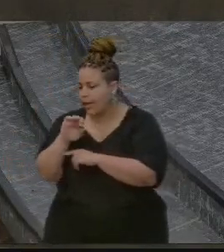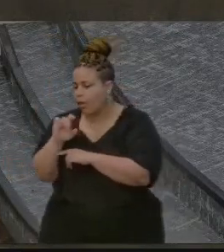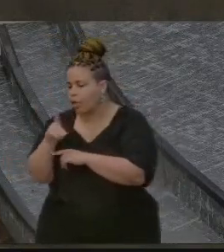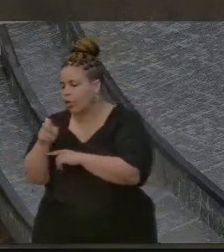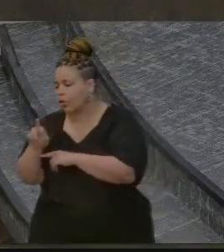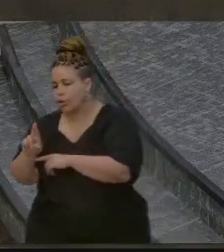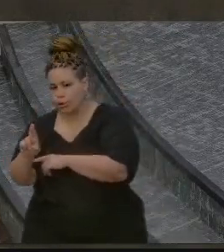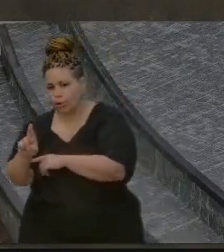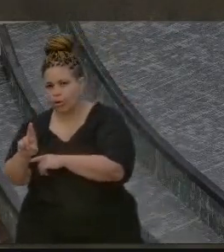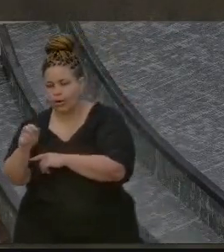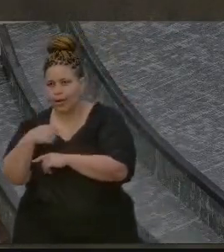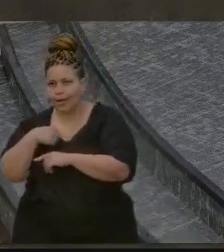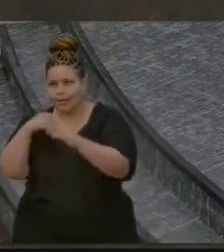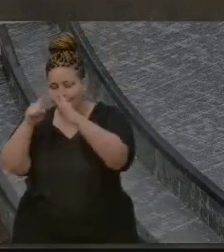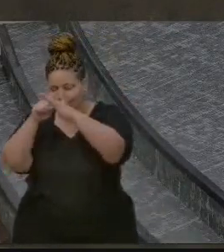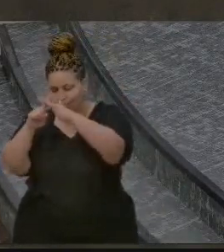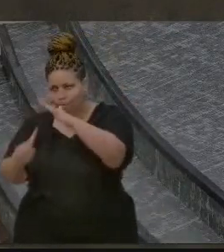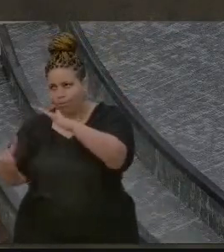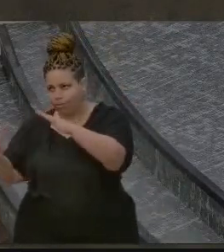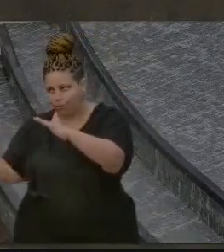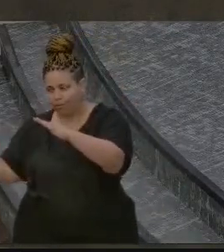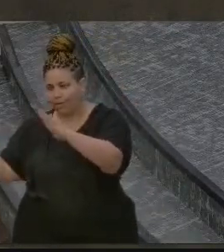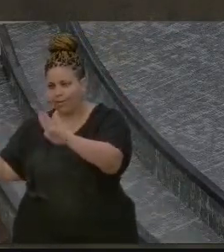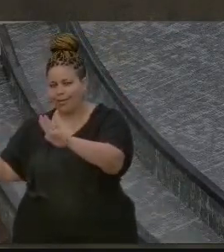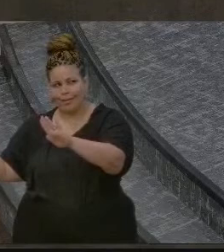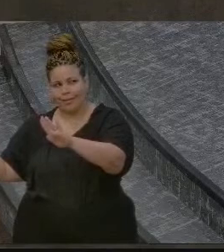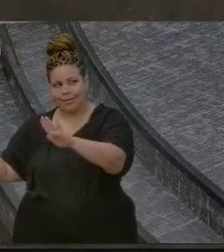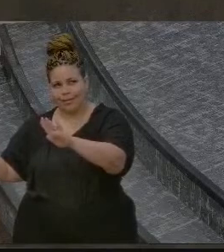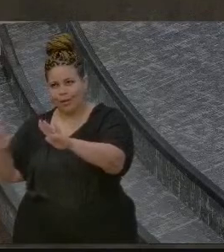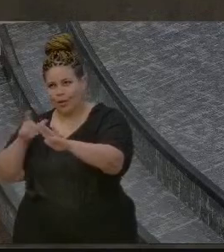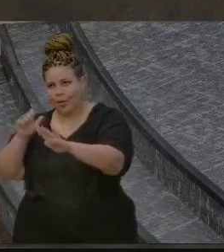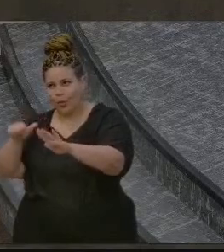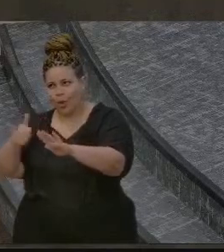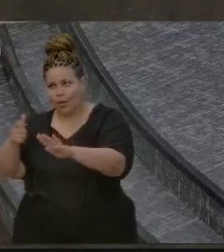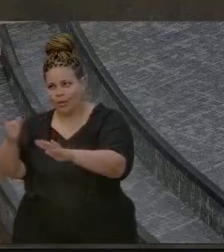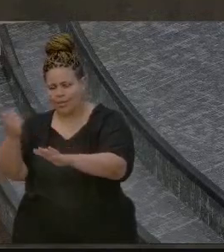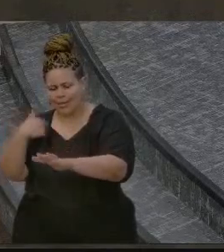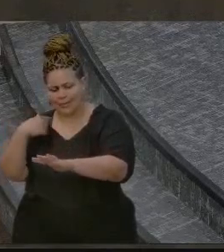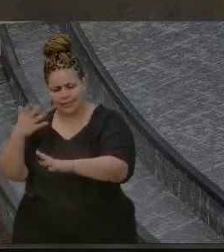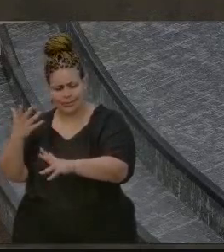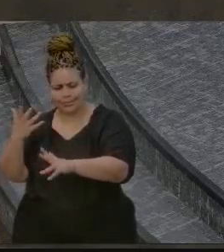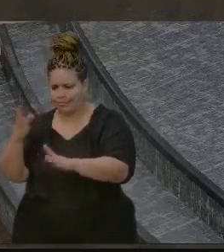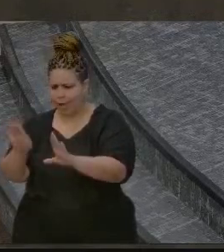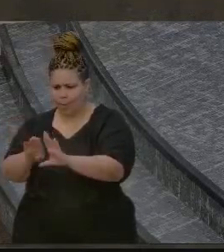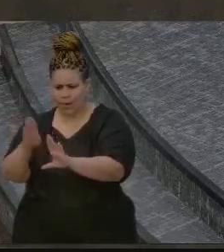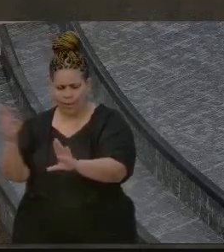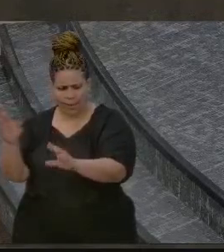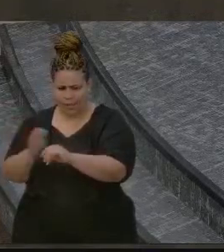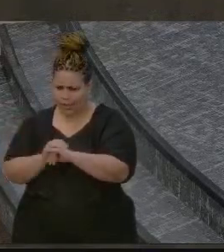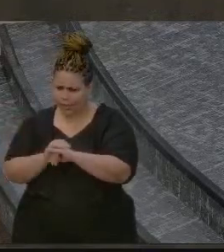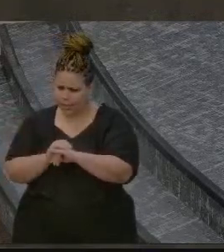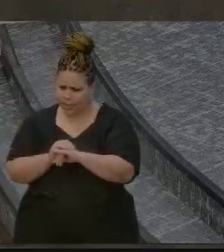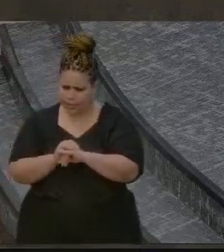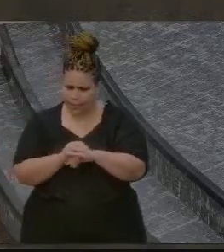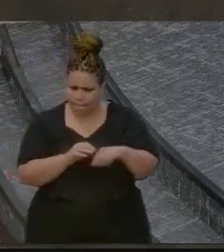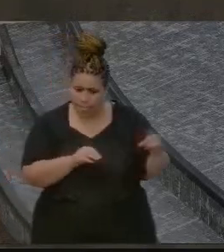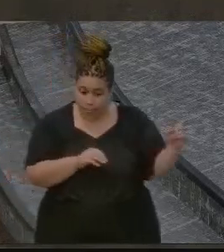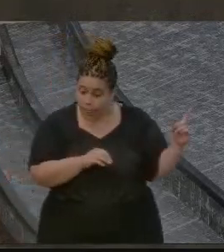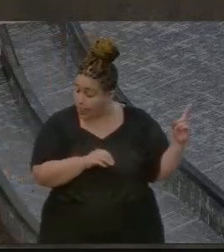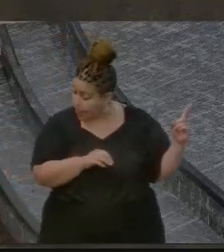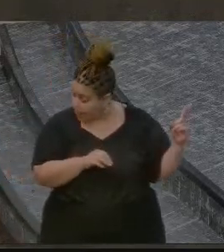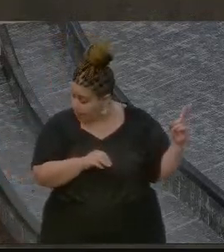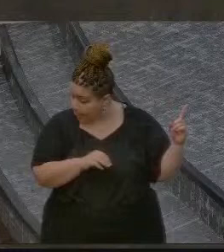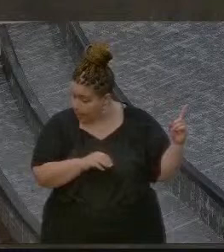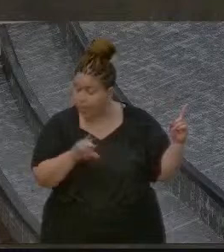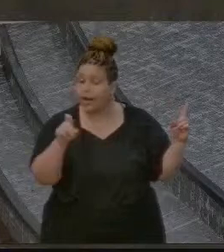I just drew a blank, and who else I asked, but they open up next month. And I actually meet with Dr. Ms. Elder Washington.